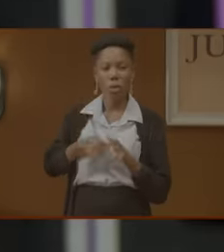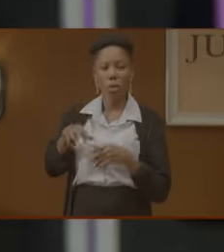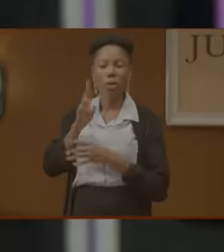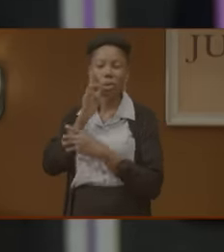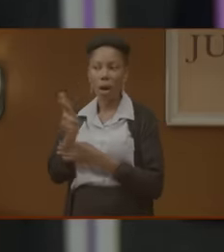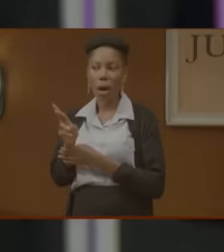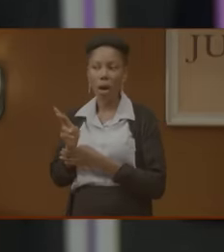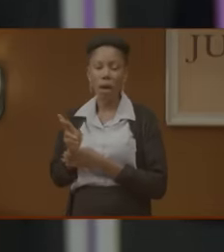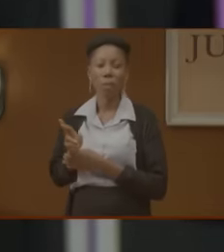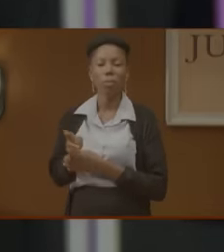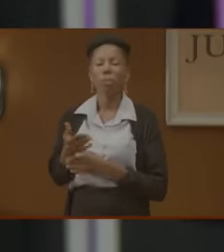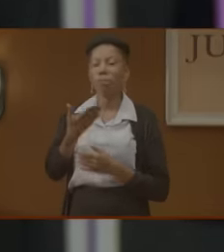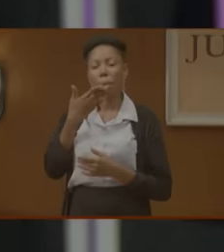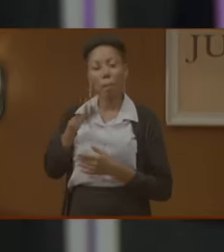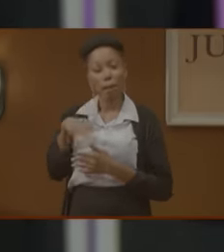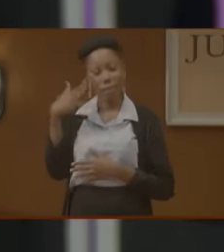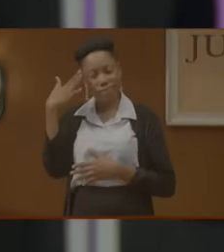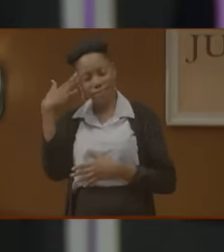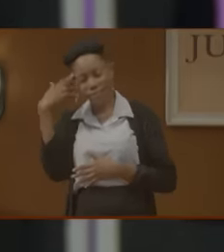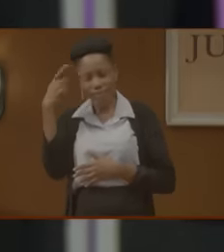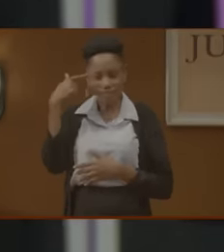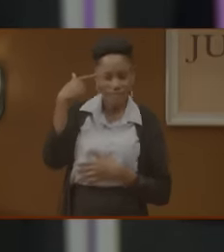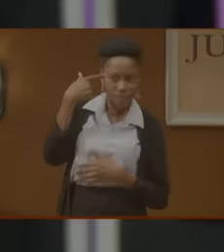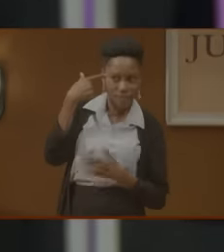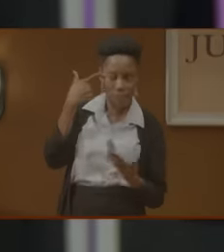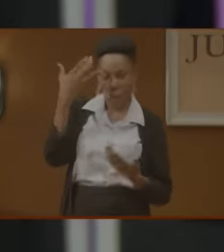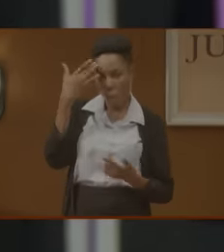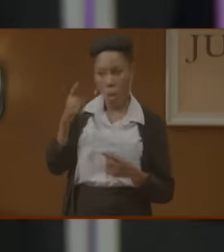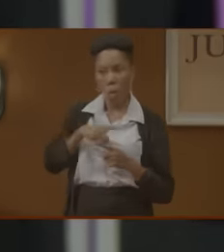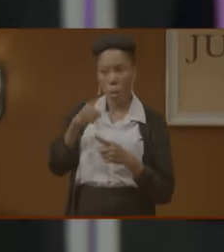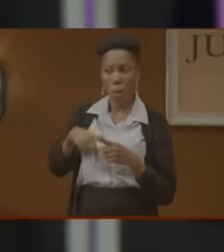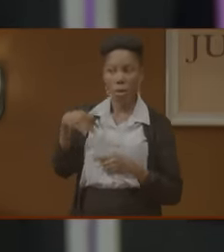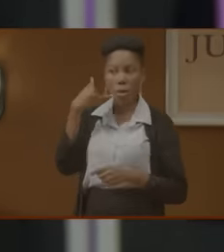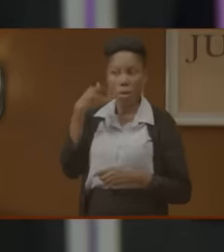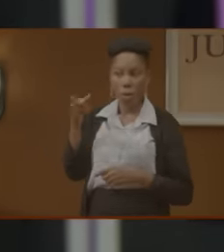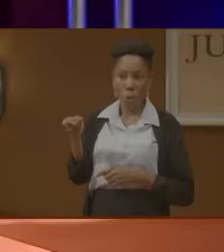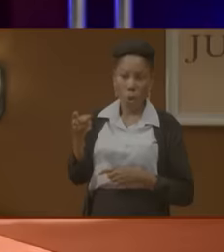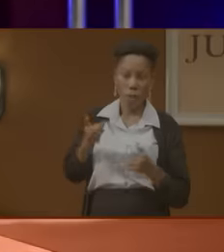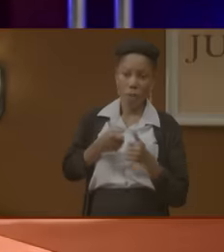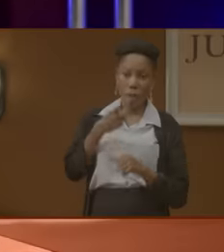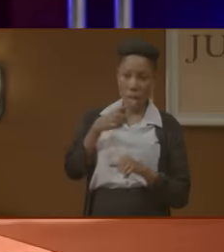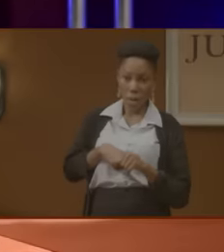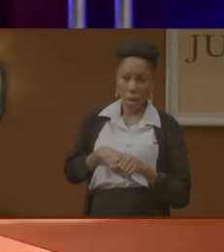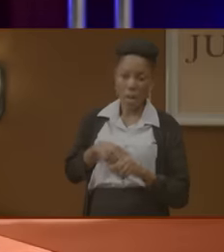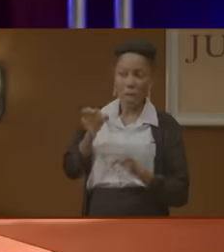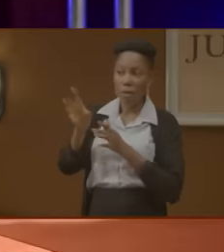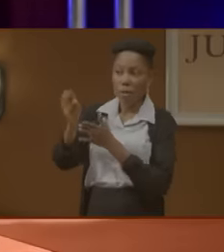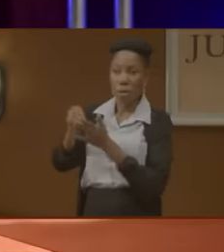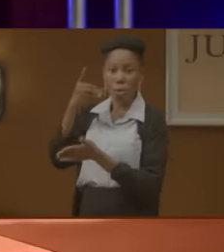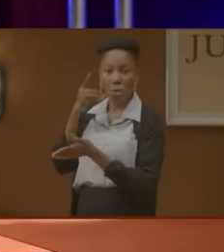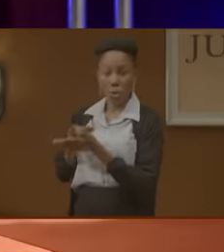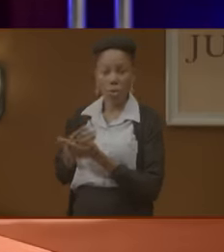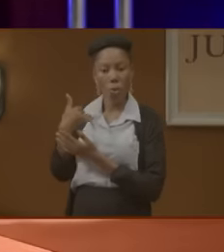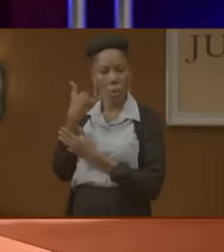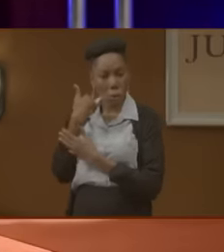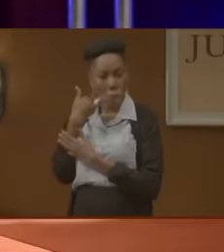she has another call, that when they called the first time, I picked the call. When my girl used another line to call me,